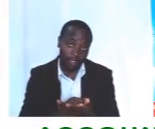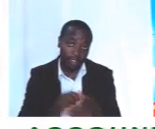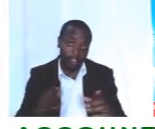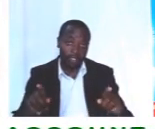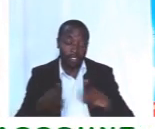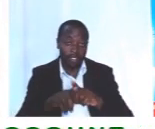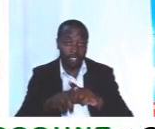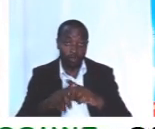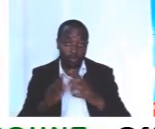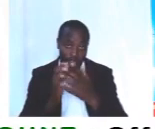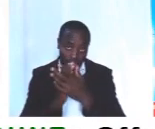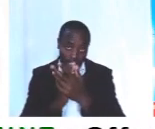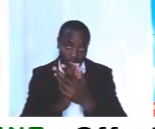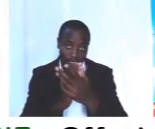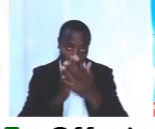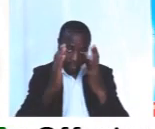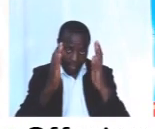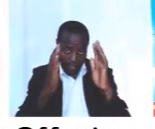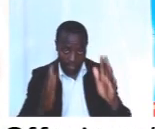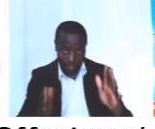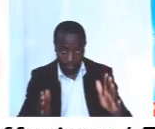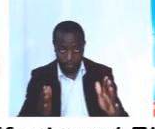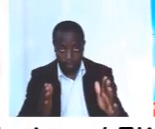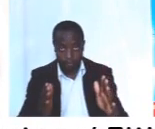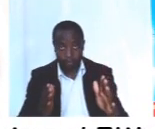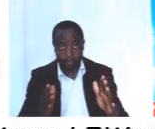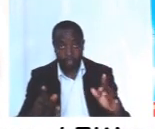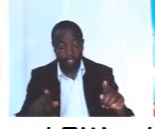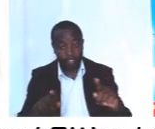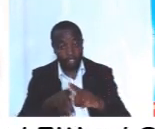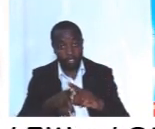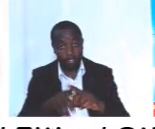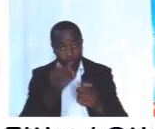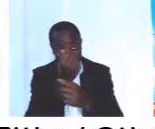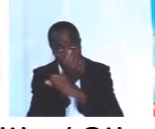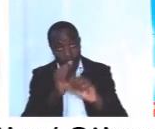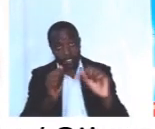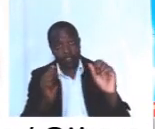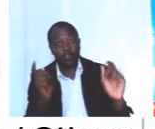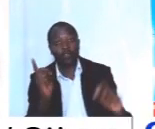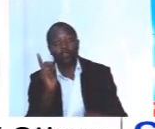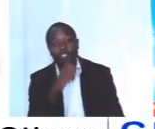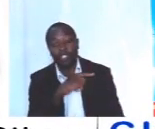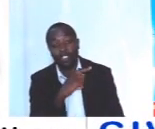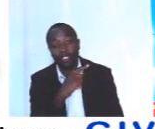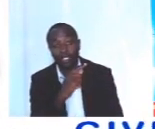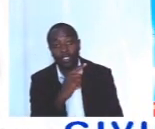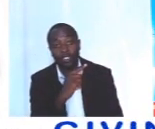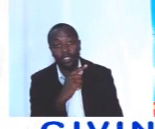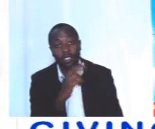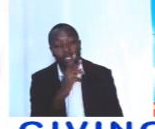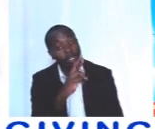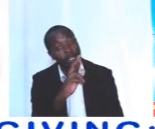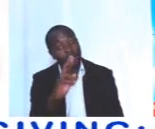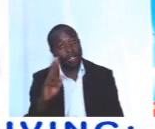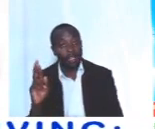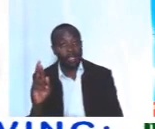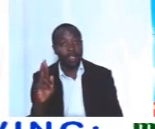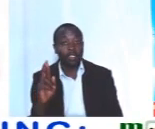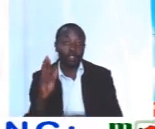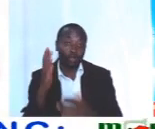a leader, or even though you are a born-again Christian, you are actually